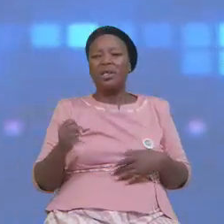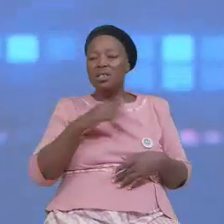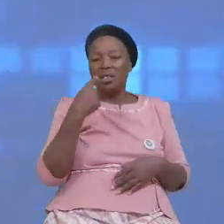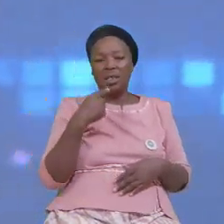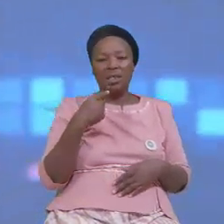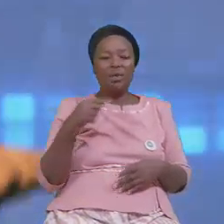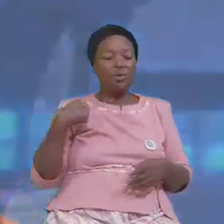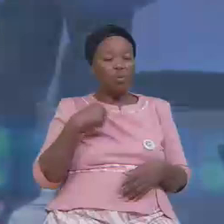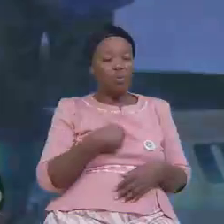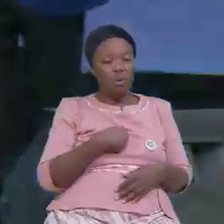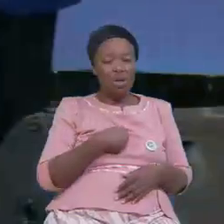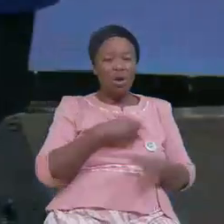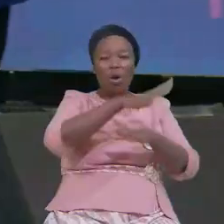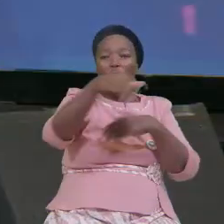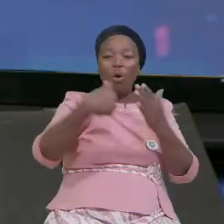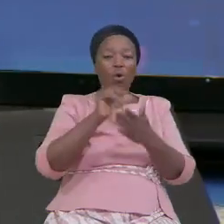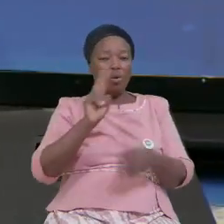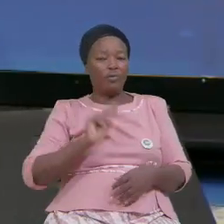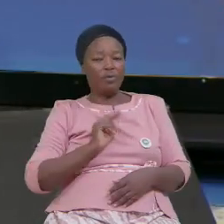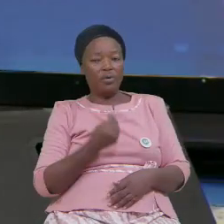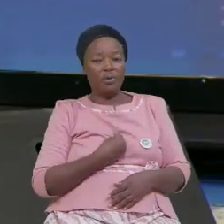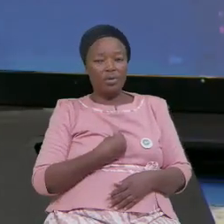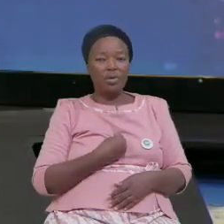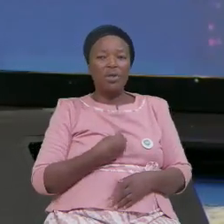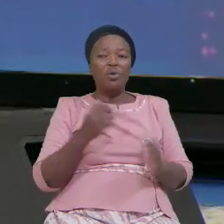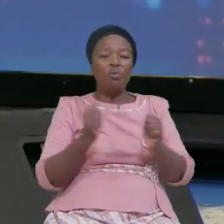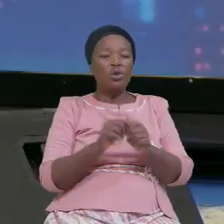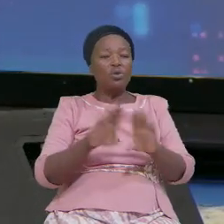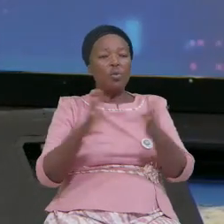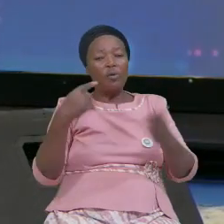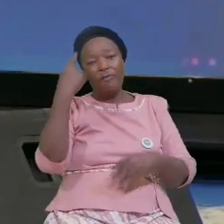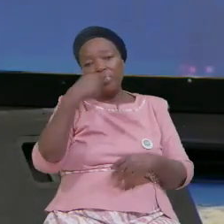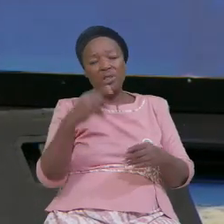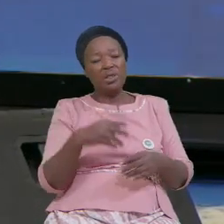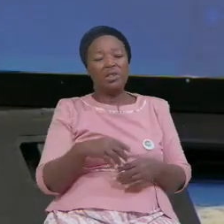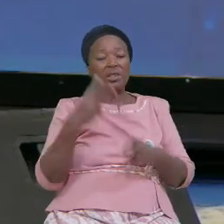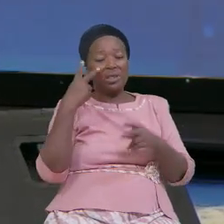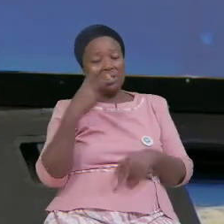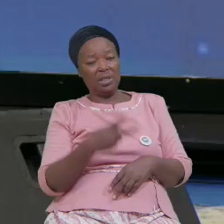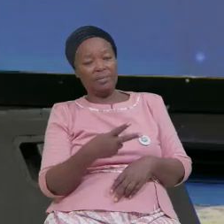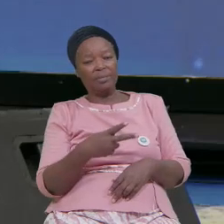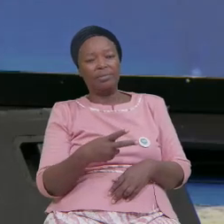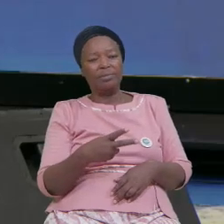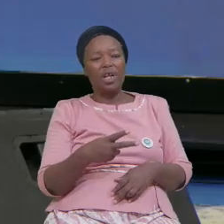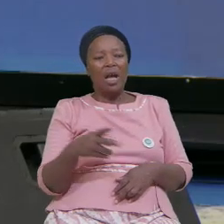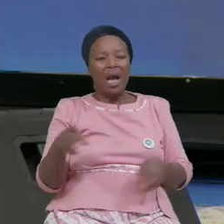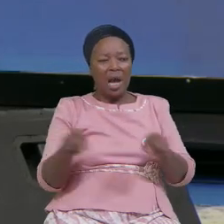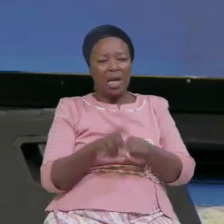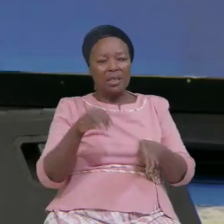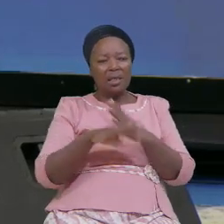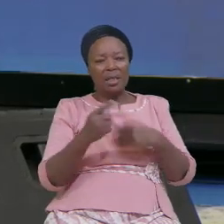we, all of us, with open face beholding as in a